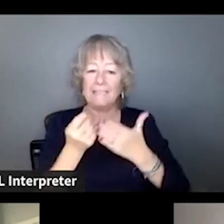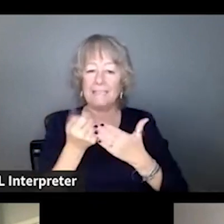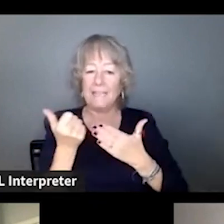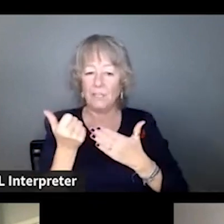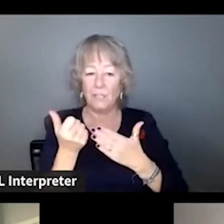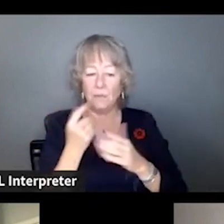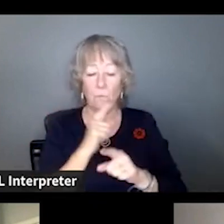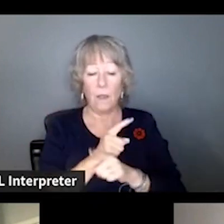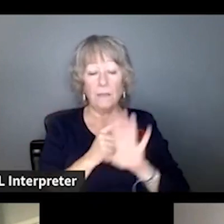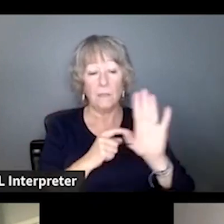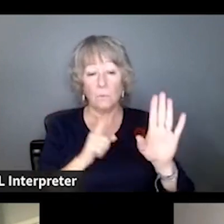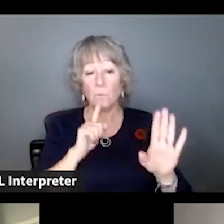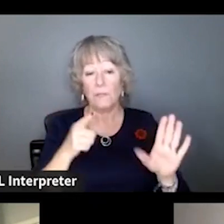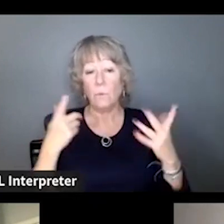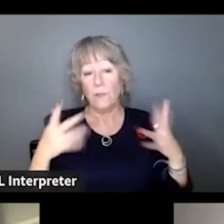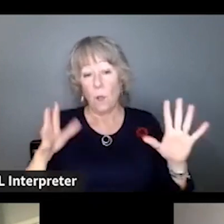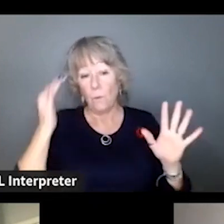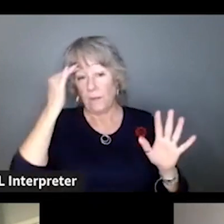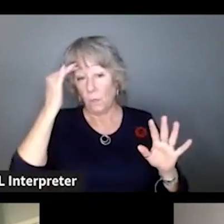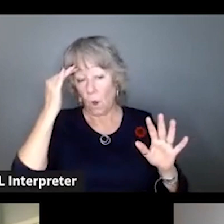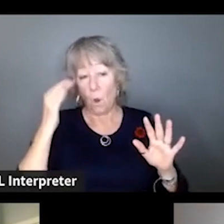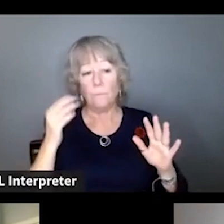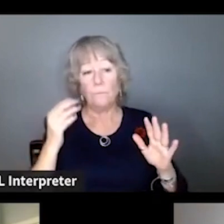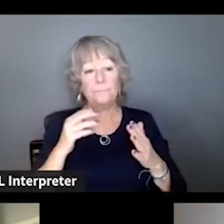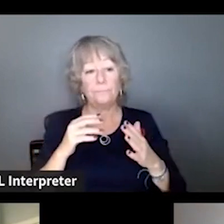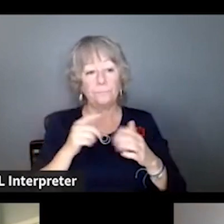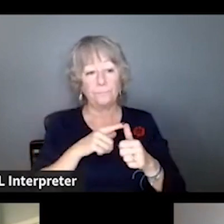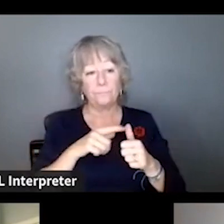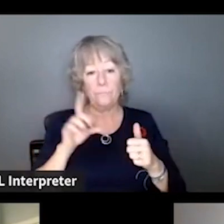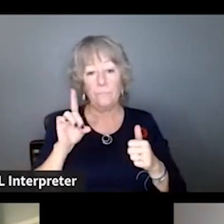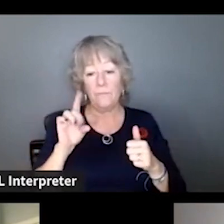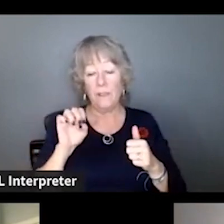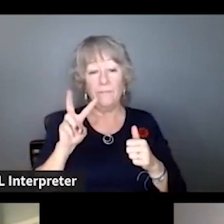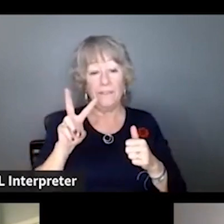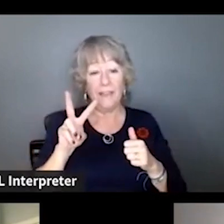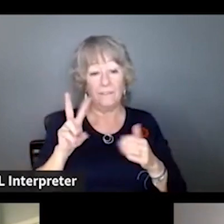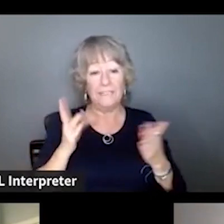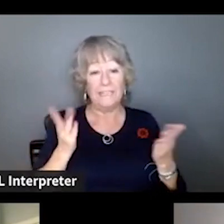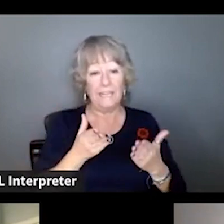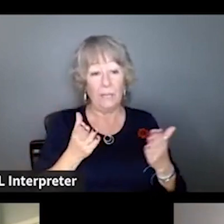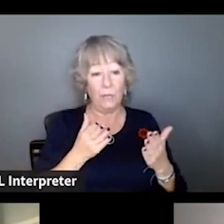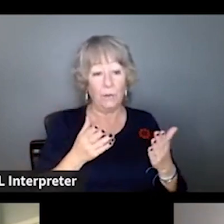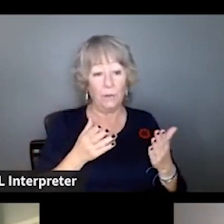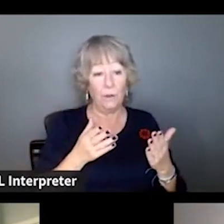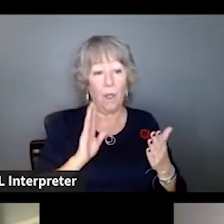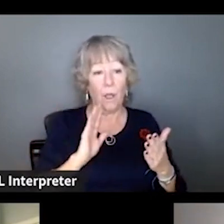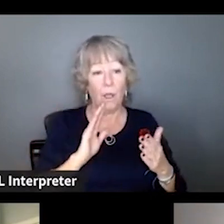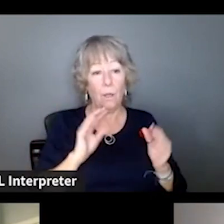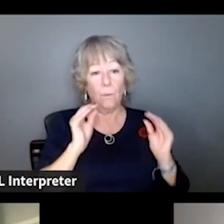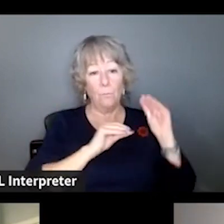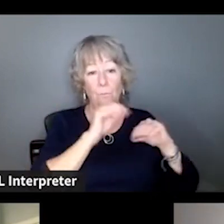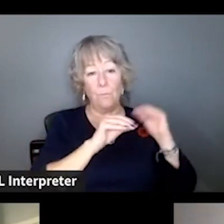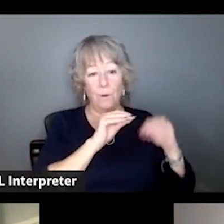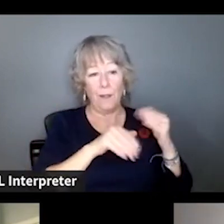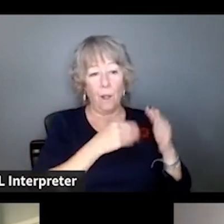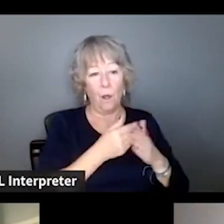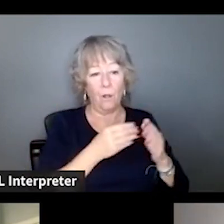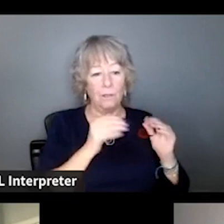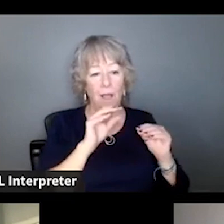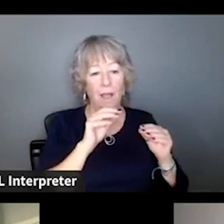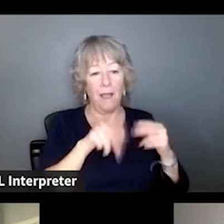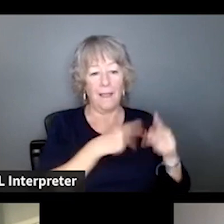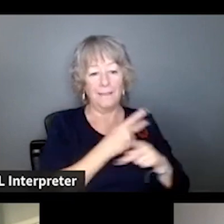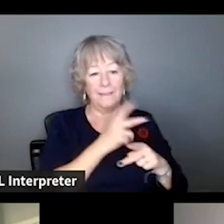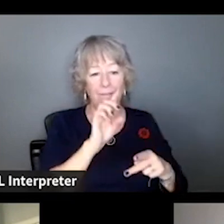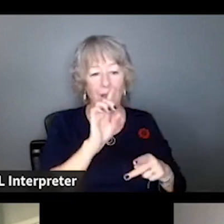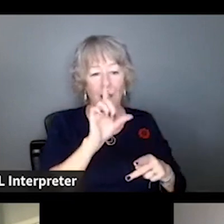look, as we all know, you got devs over here that are just putting all kinds of log statements in